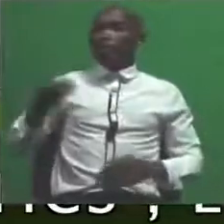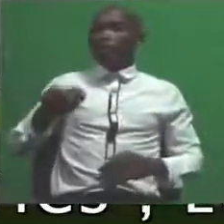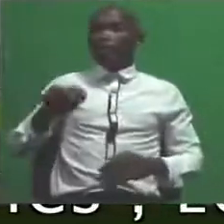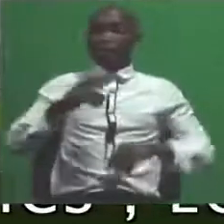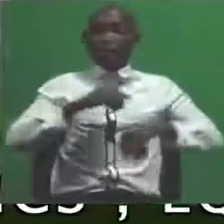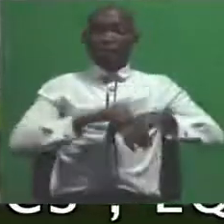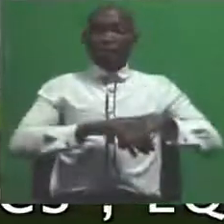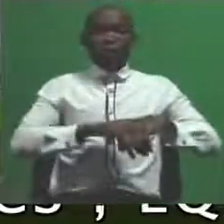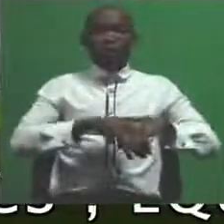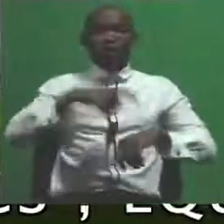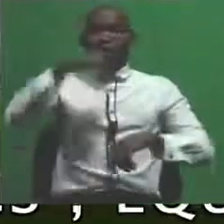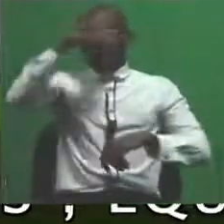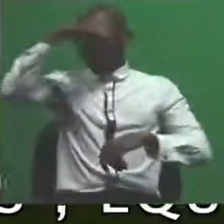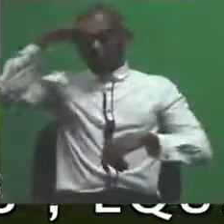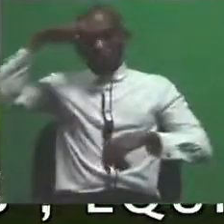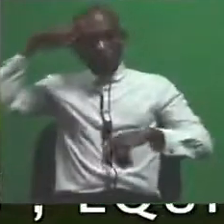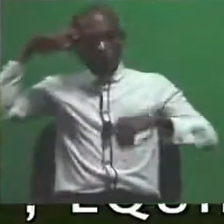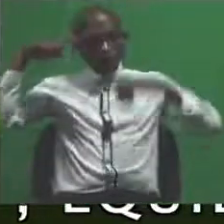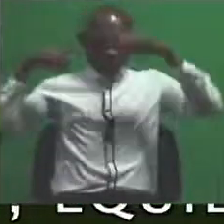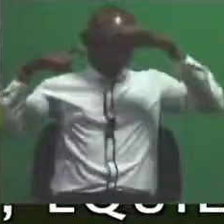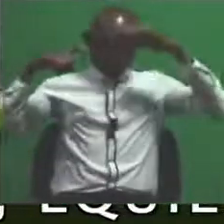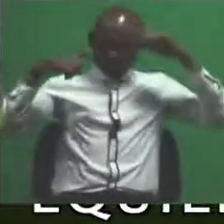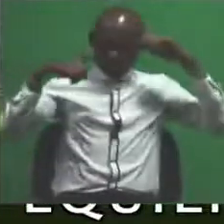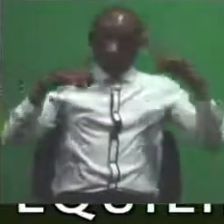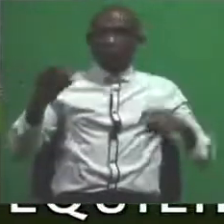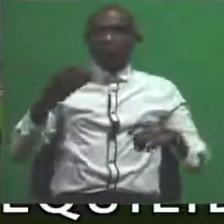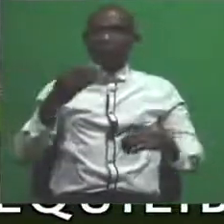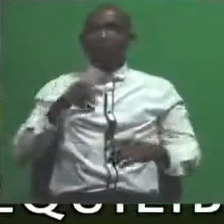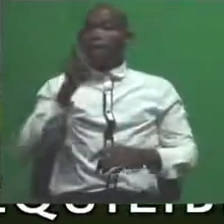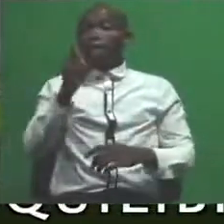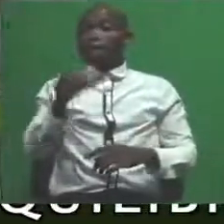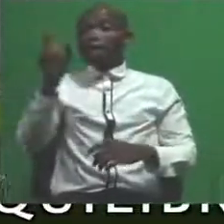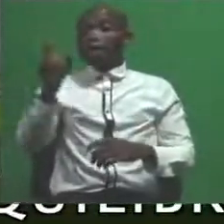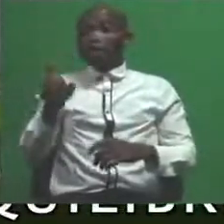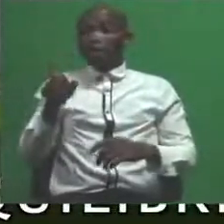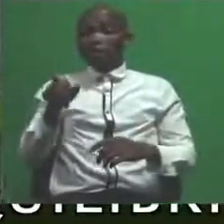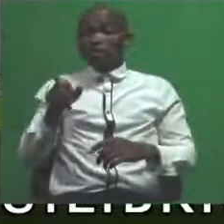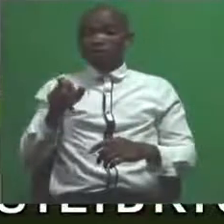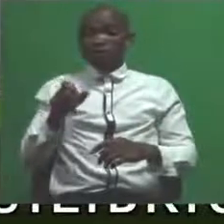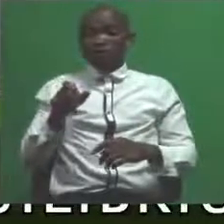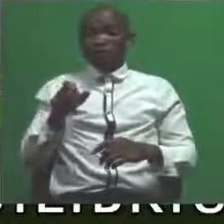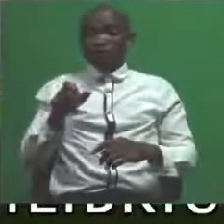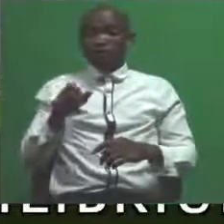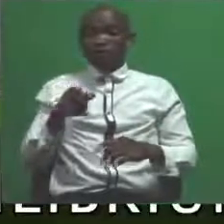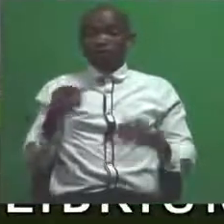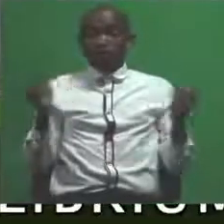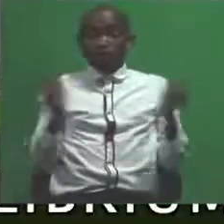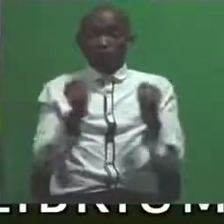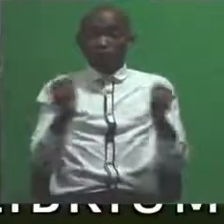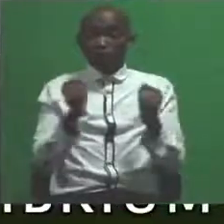conditions, peoples are burning firewoods and revolving that